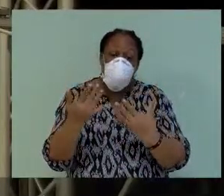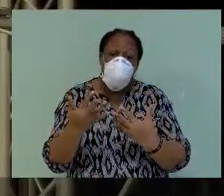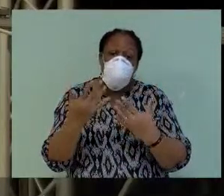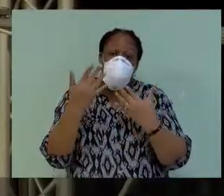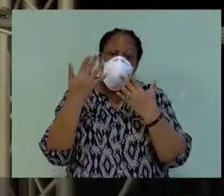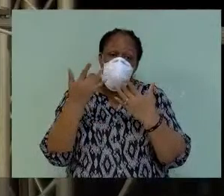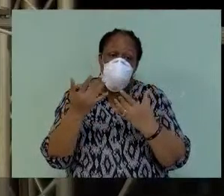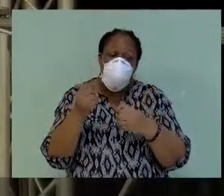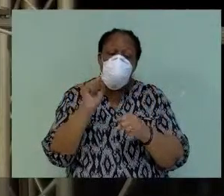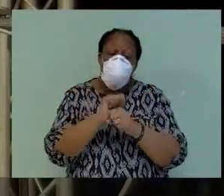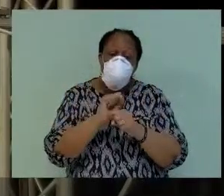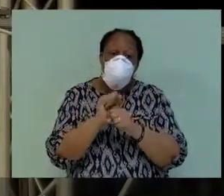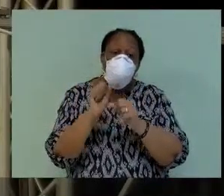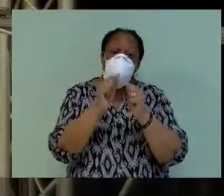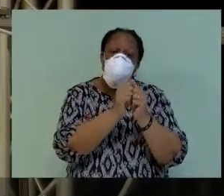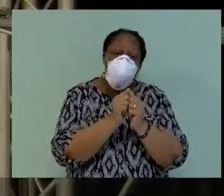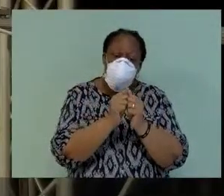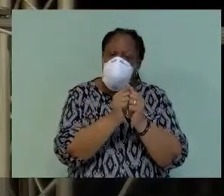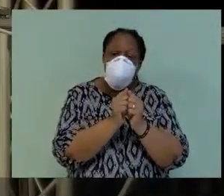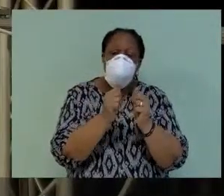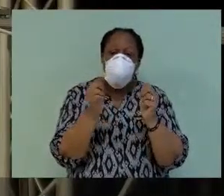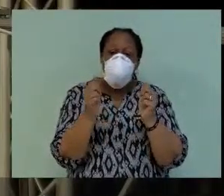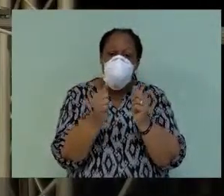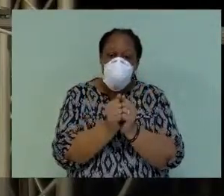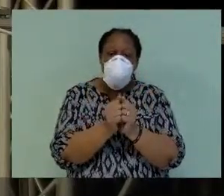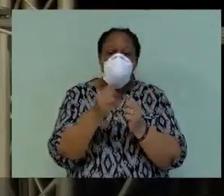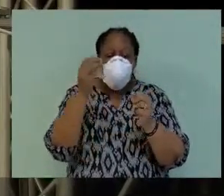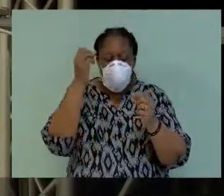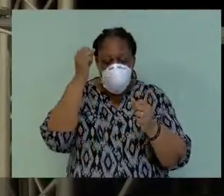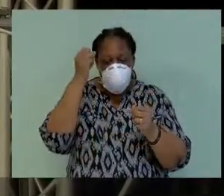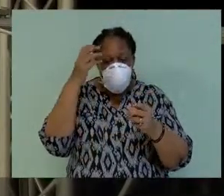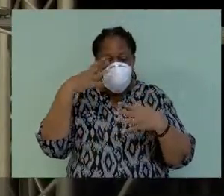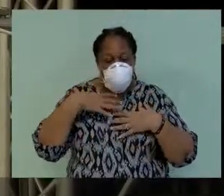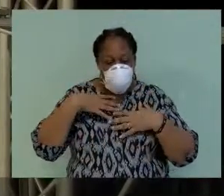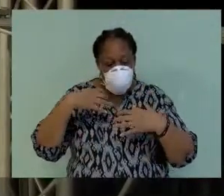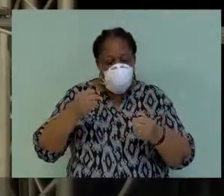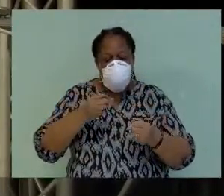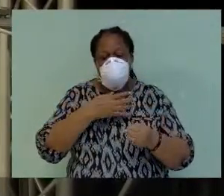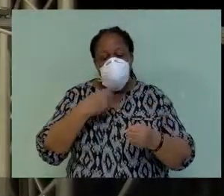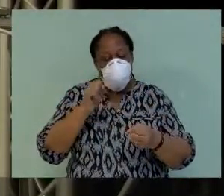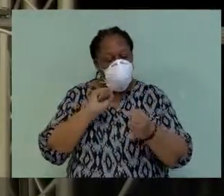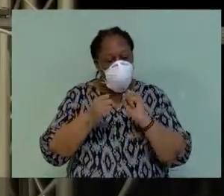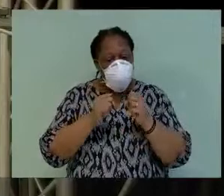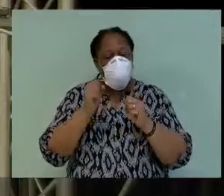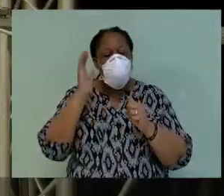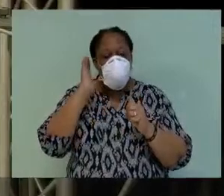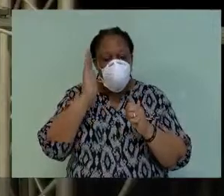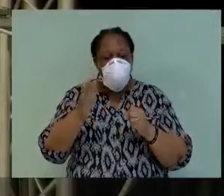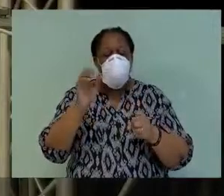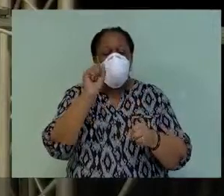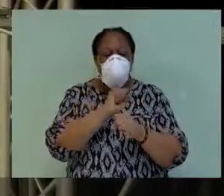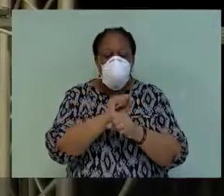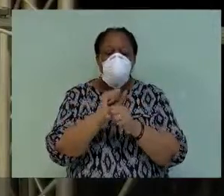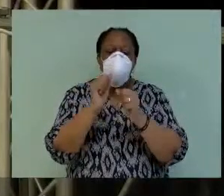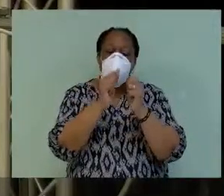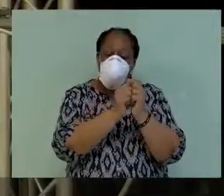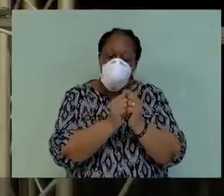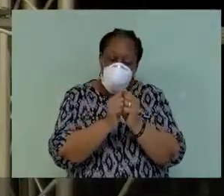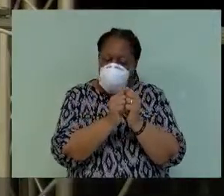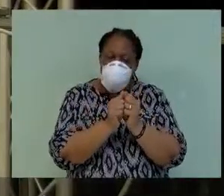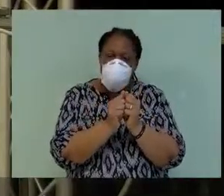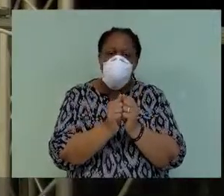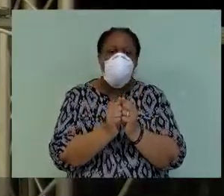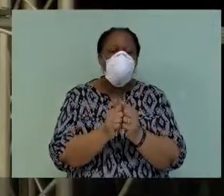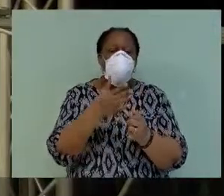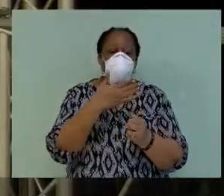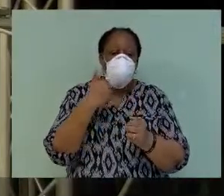NEOC organization, the Ministry of Sports, along with the NEOC organization, will make the relevant statement as